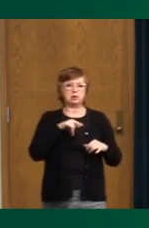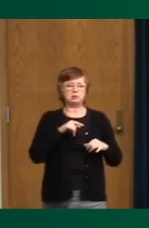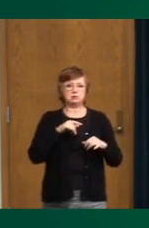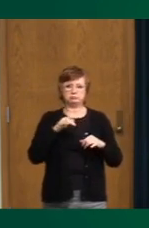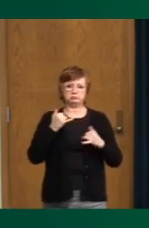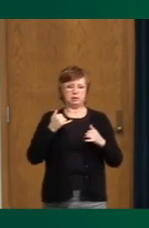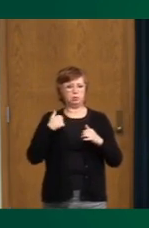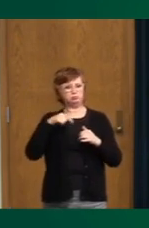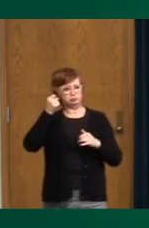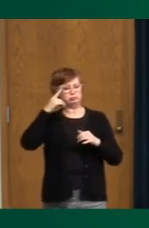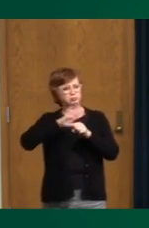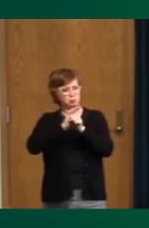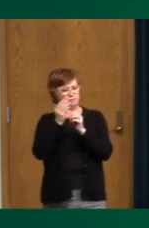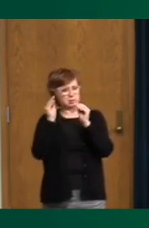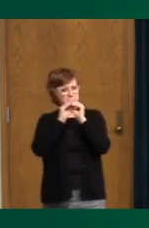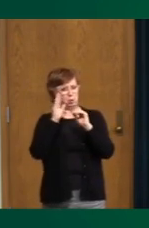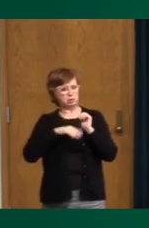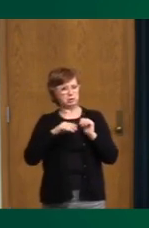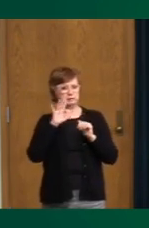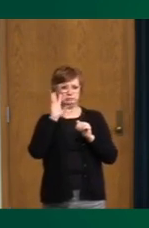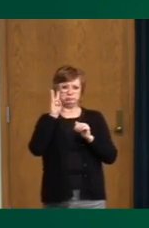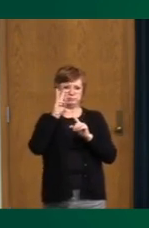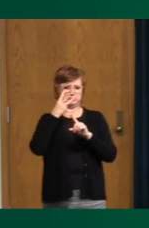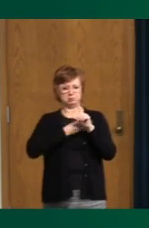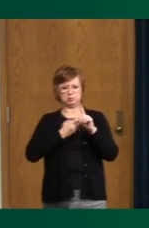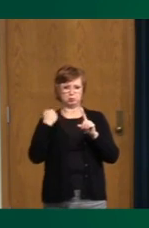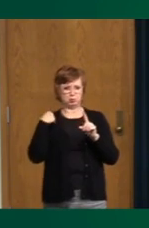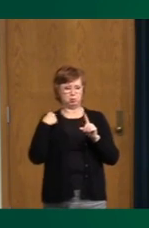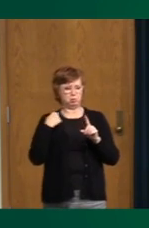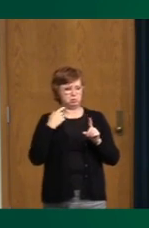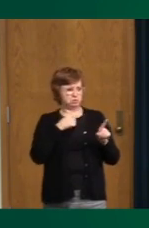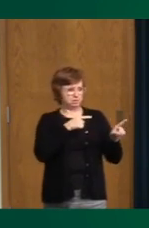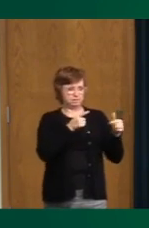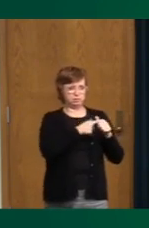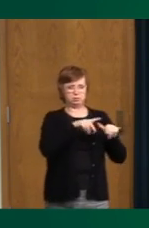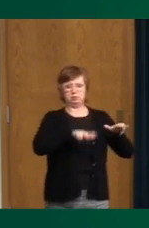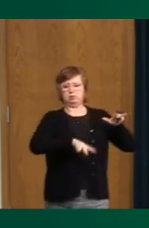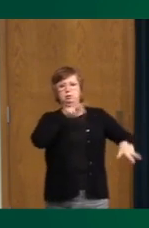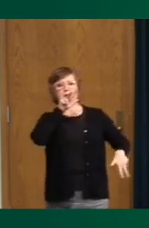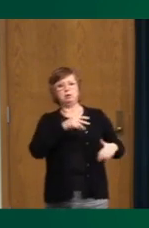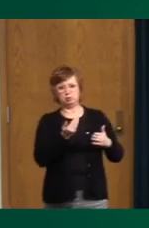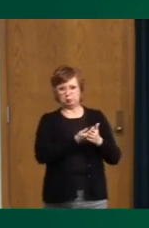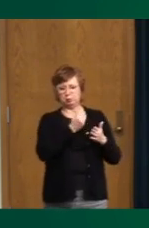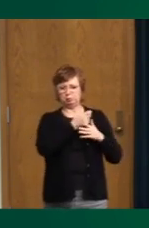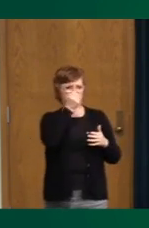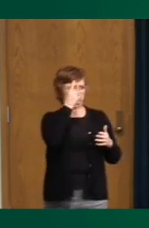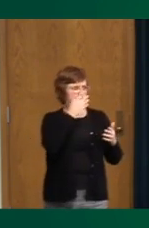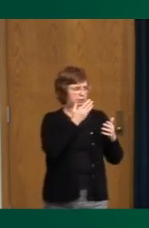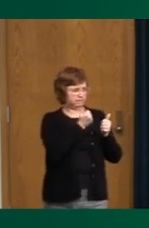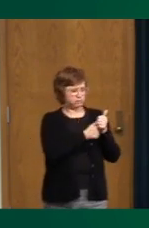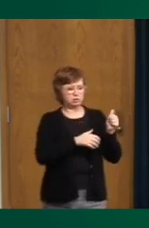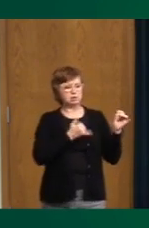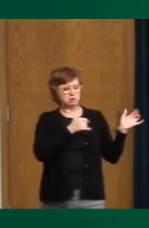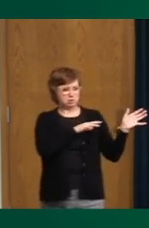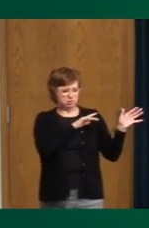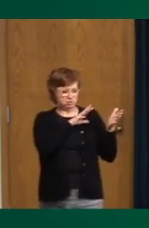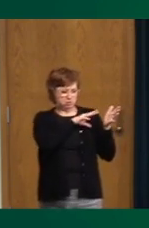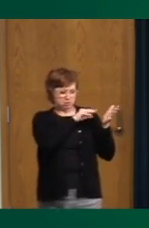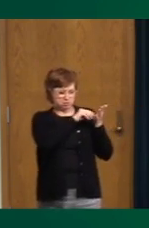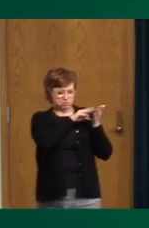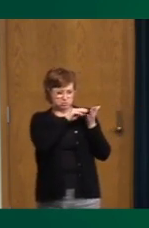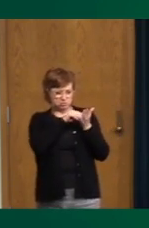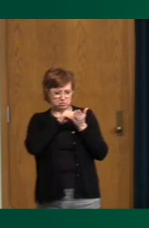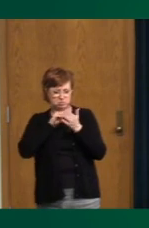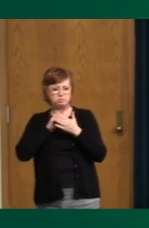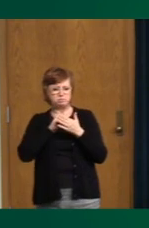7 months ago, and we are making every effort that we can here today to work with a number of sectors, not just of our industry,